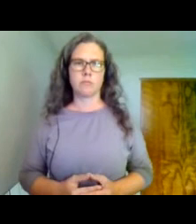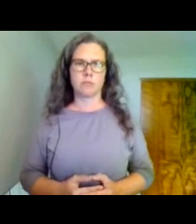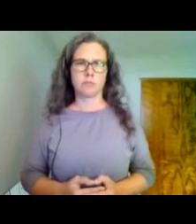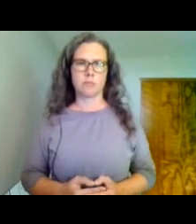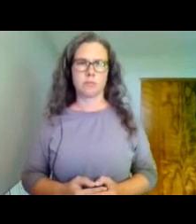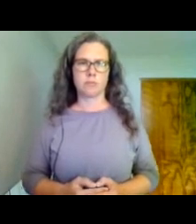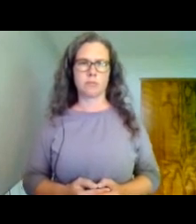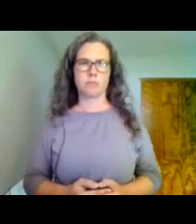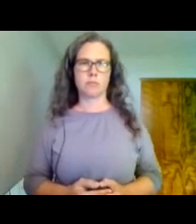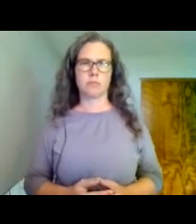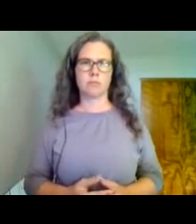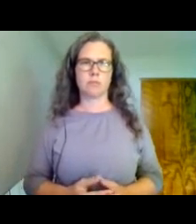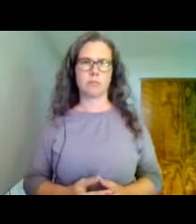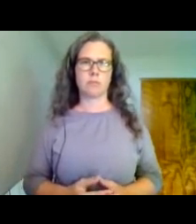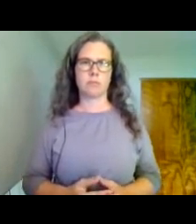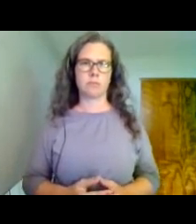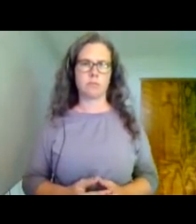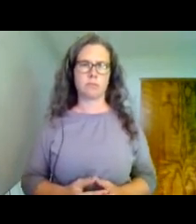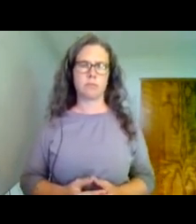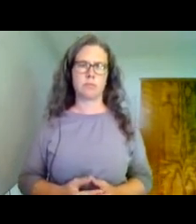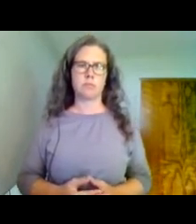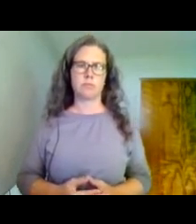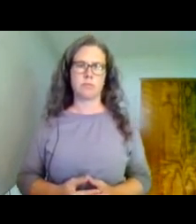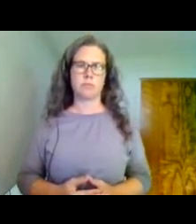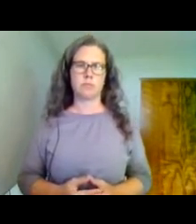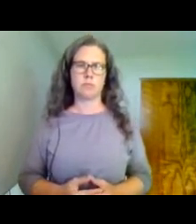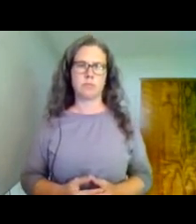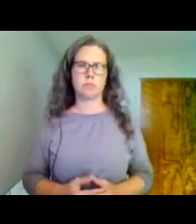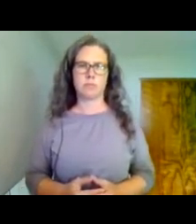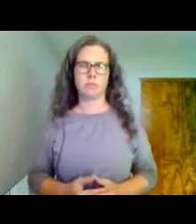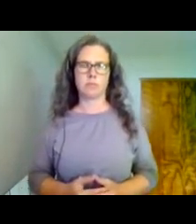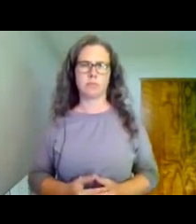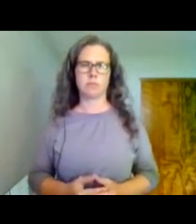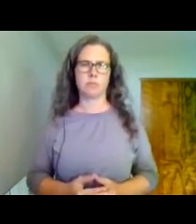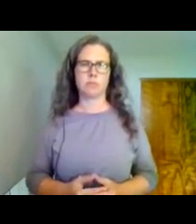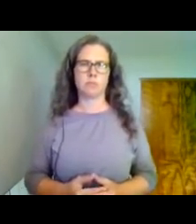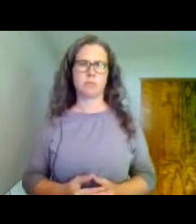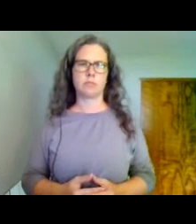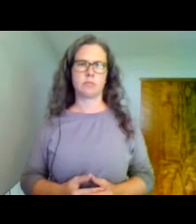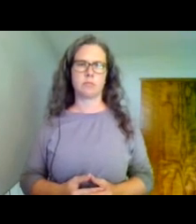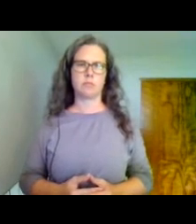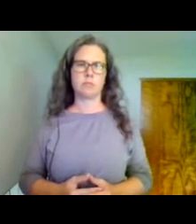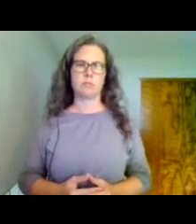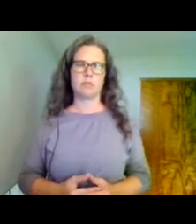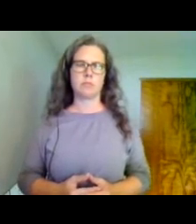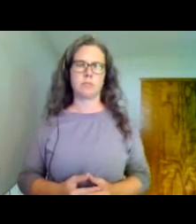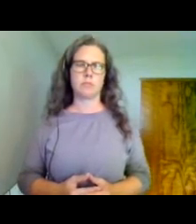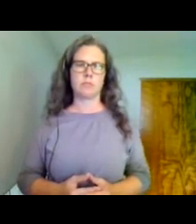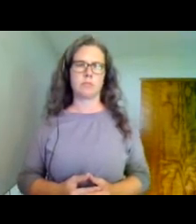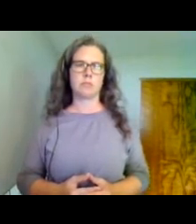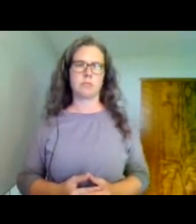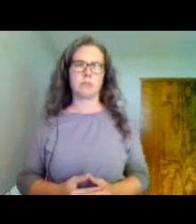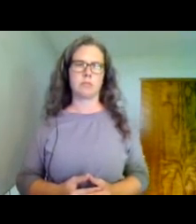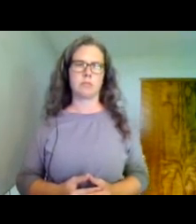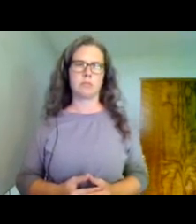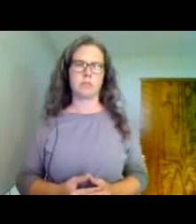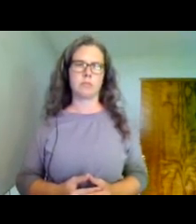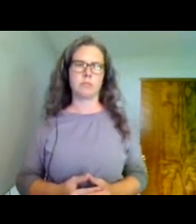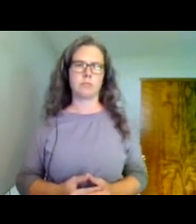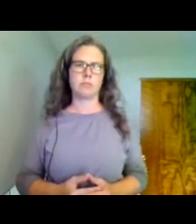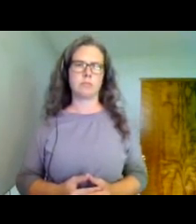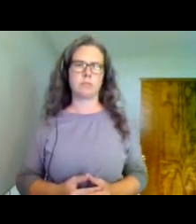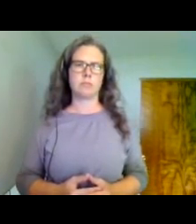Yeah, again, just a little visual on the sock. Your sediment's rolling through, traps the sediment in,